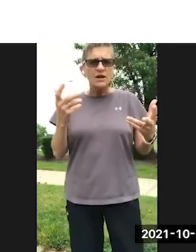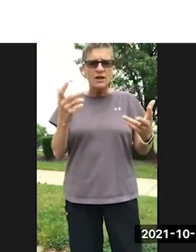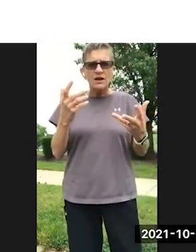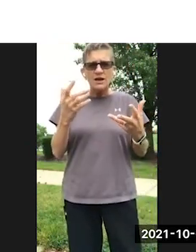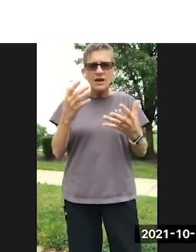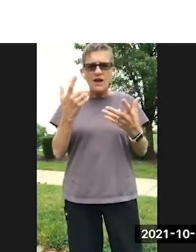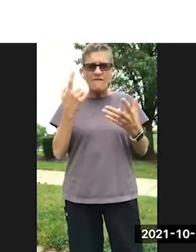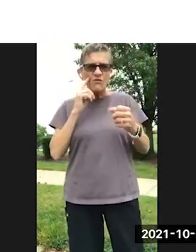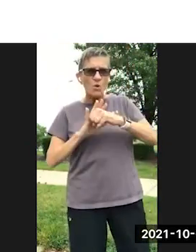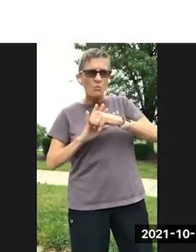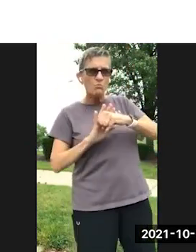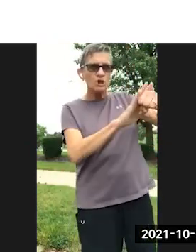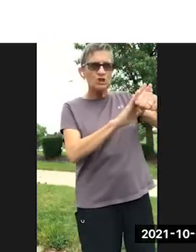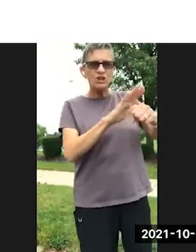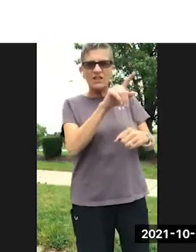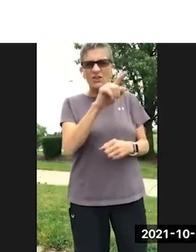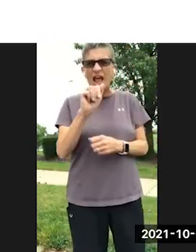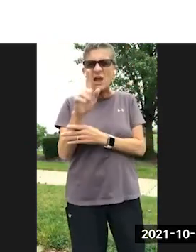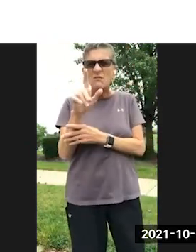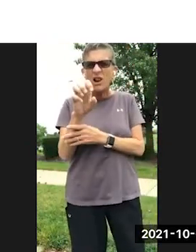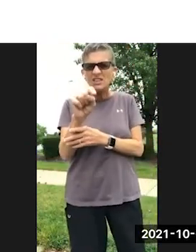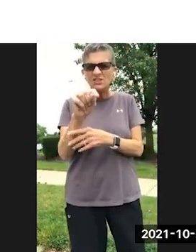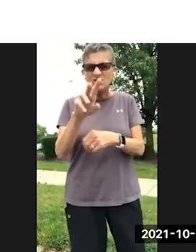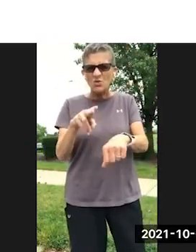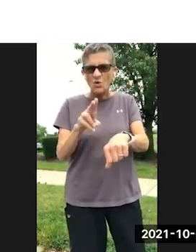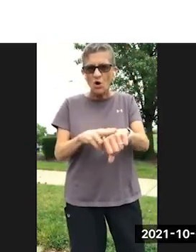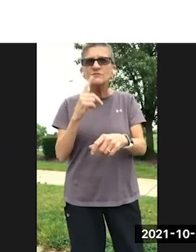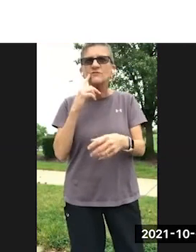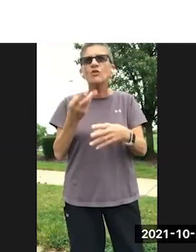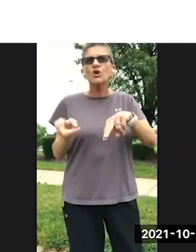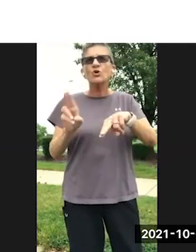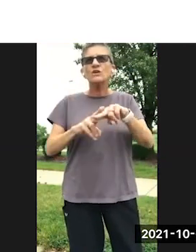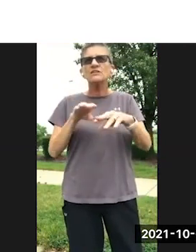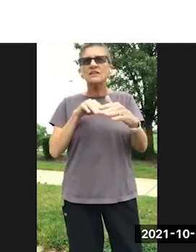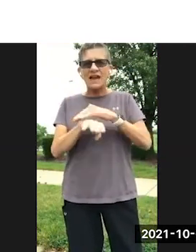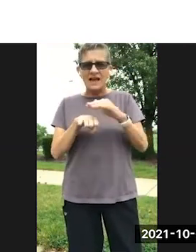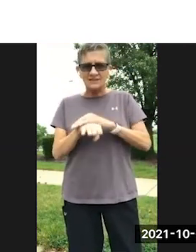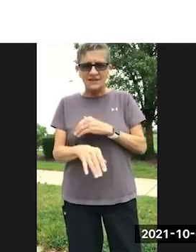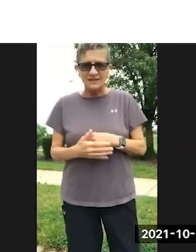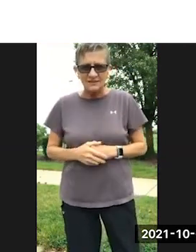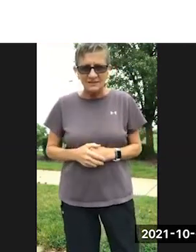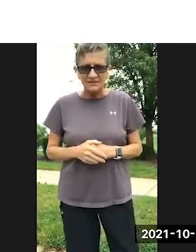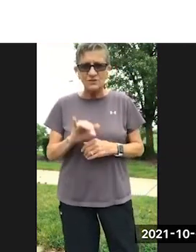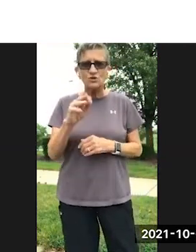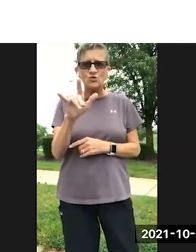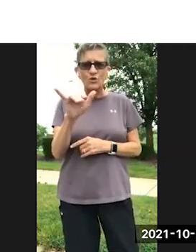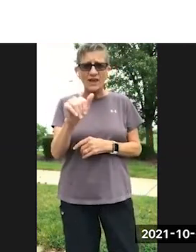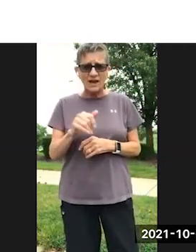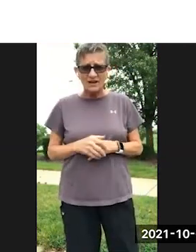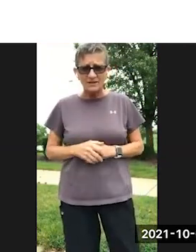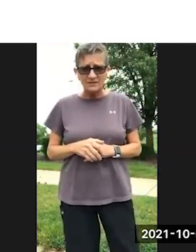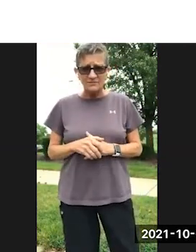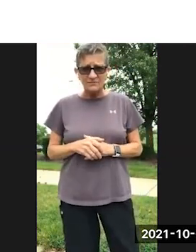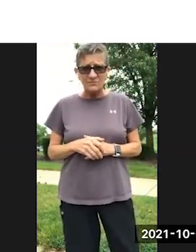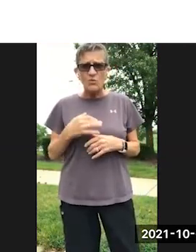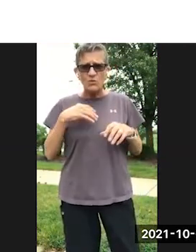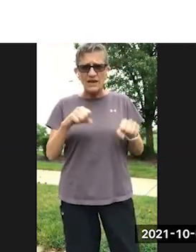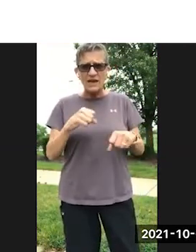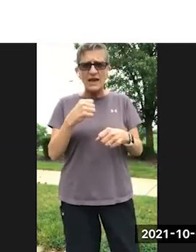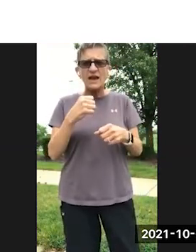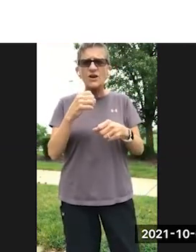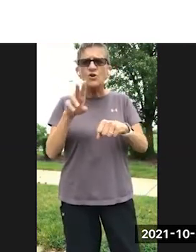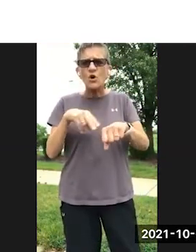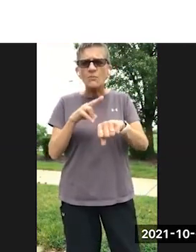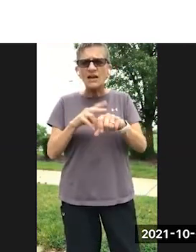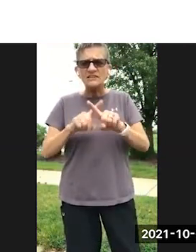against these ableist norms to increase access? Julia? We can also normalize different ways of being